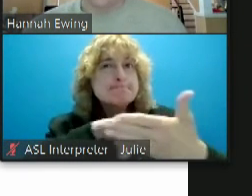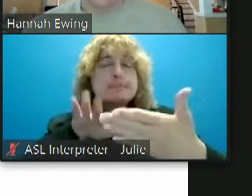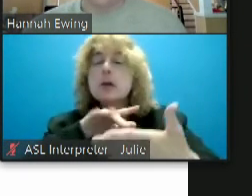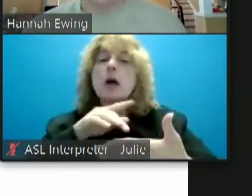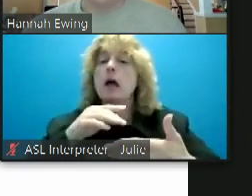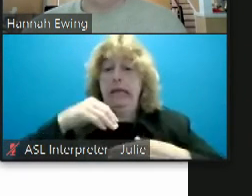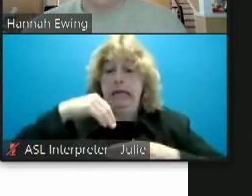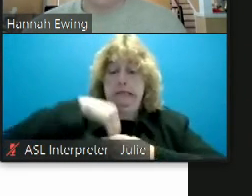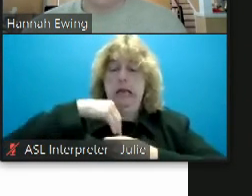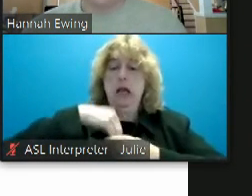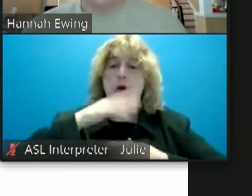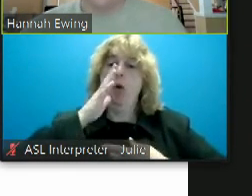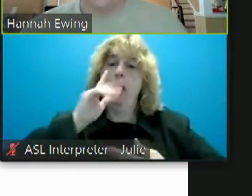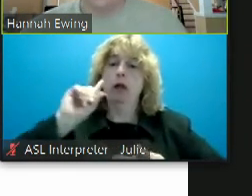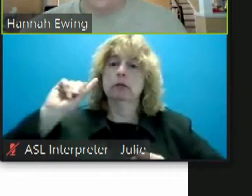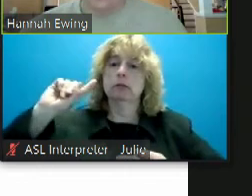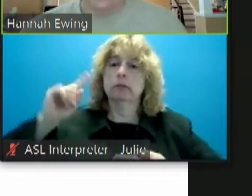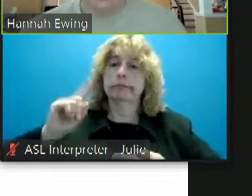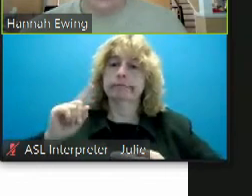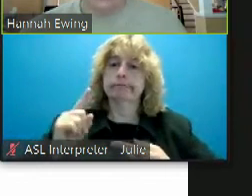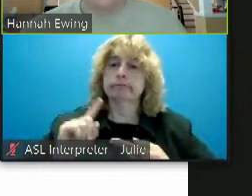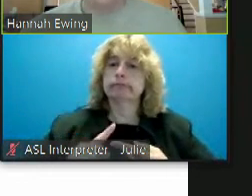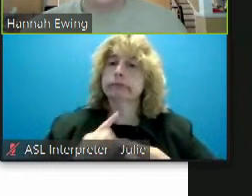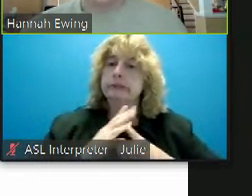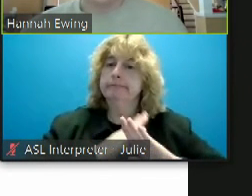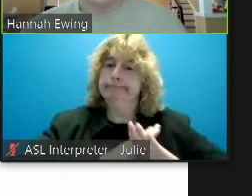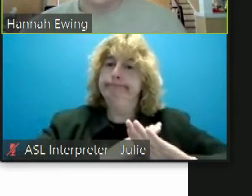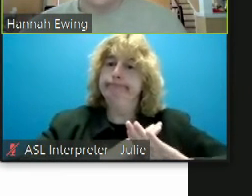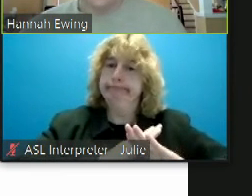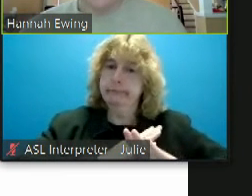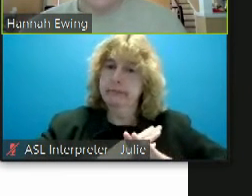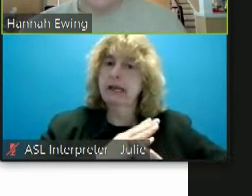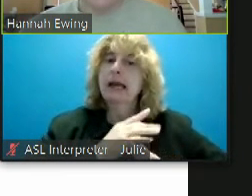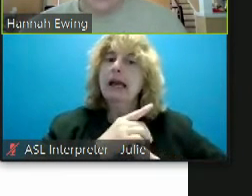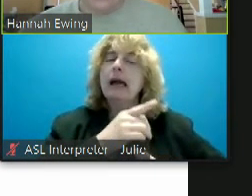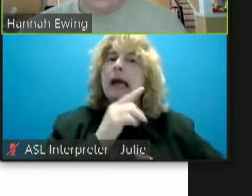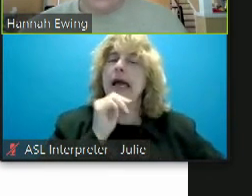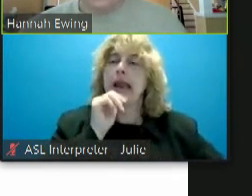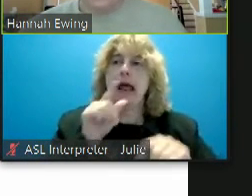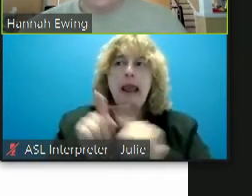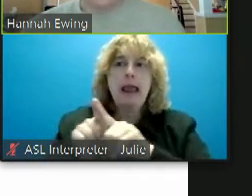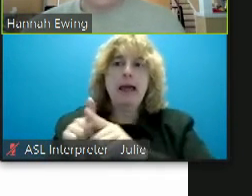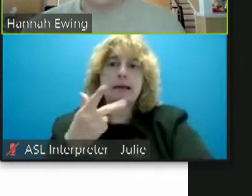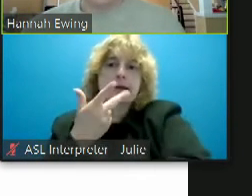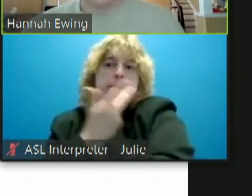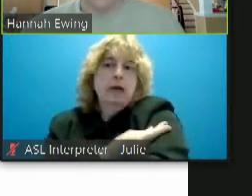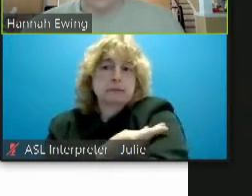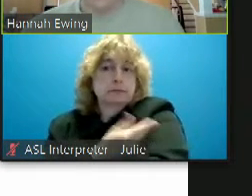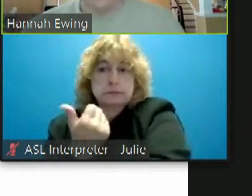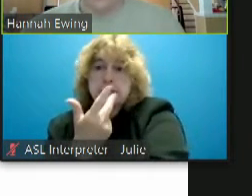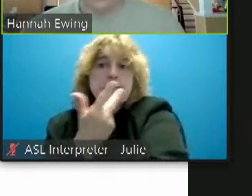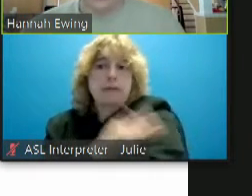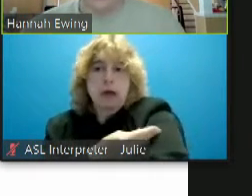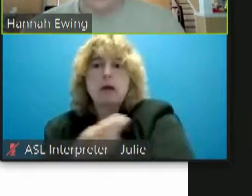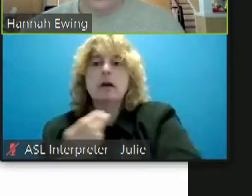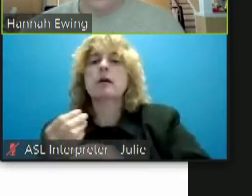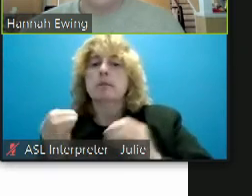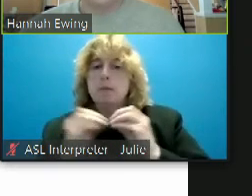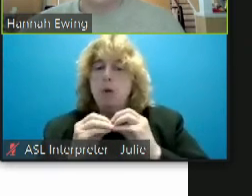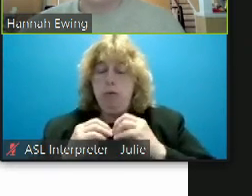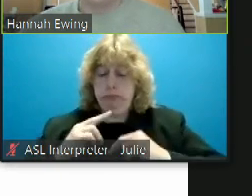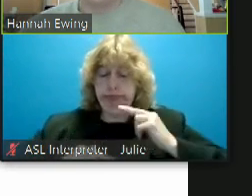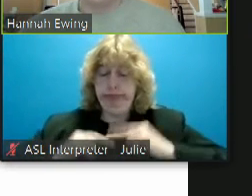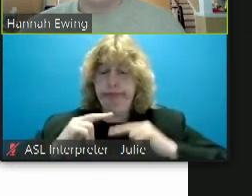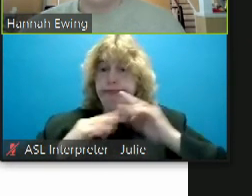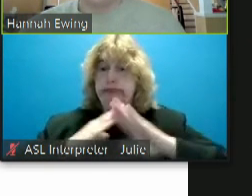vaccine-acquired antibodies. The good thing about the vaccine is that you're exposed to a vaccine version of the germ,